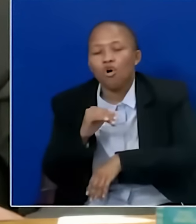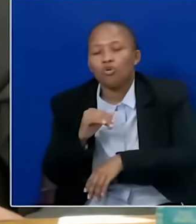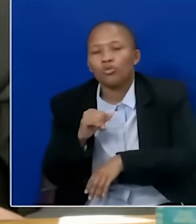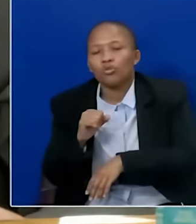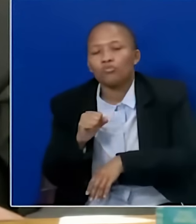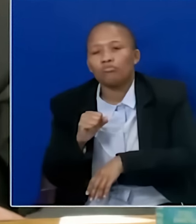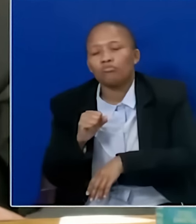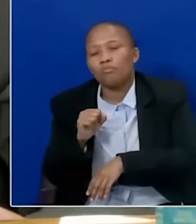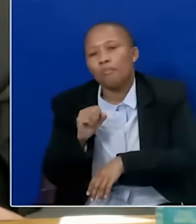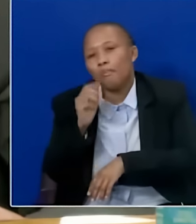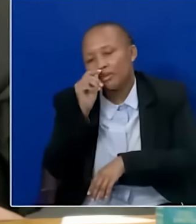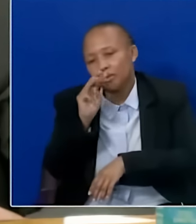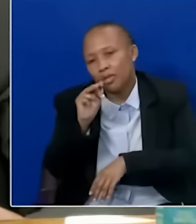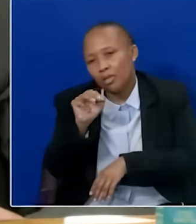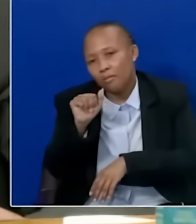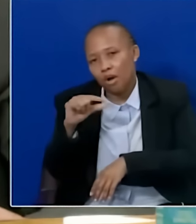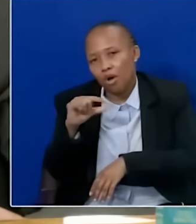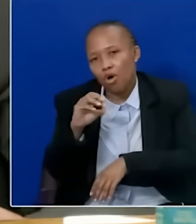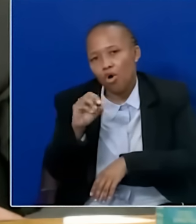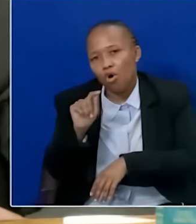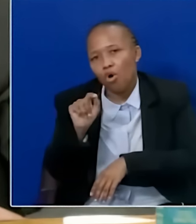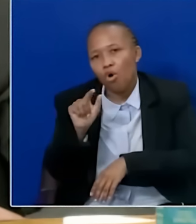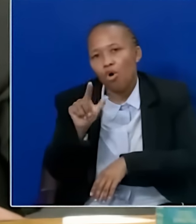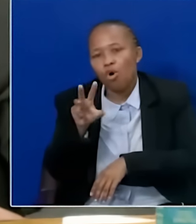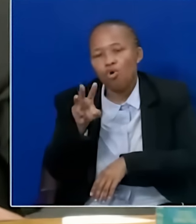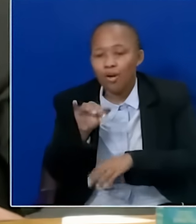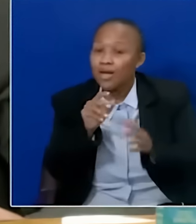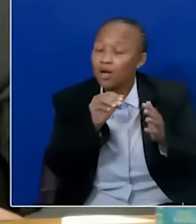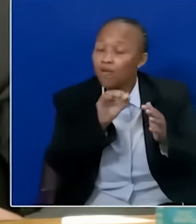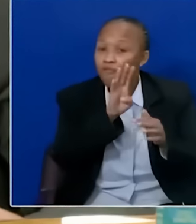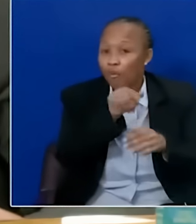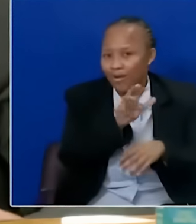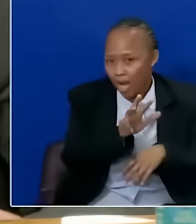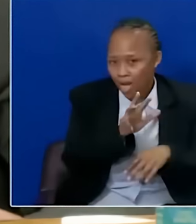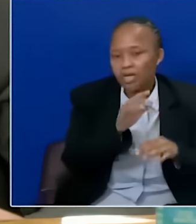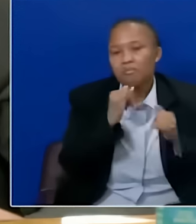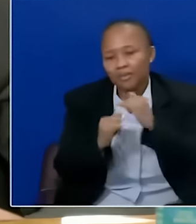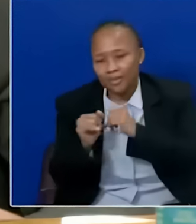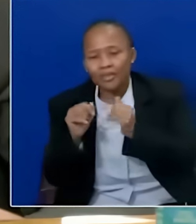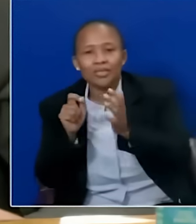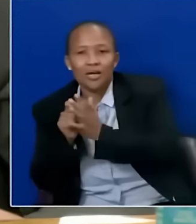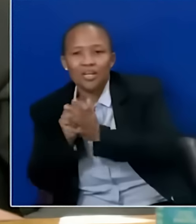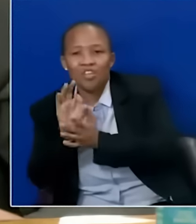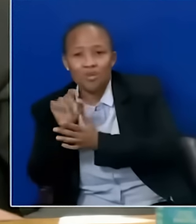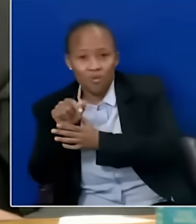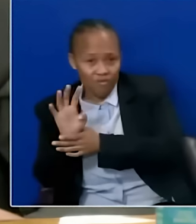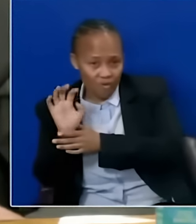instead of writing 4.9, wrote 3.4 and just got the cross-reference wrong. That's the one